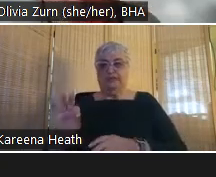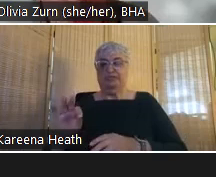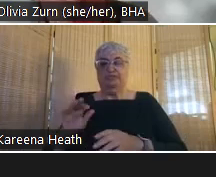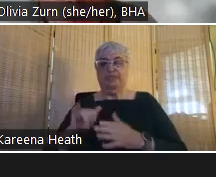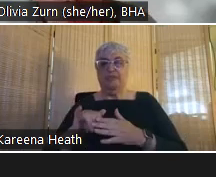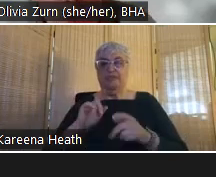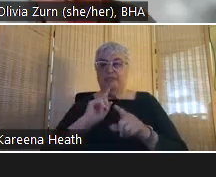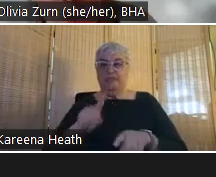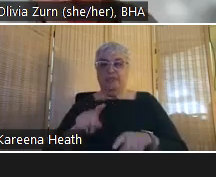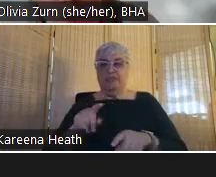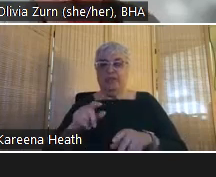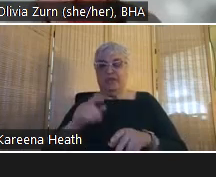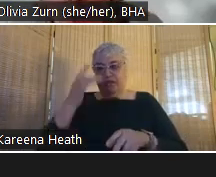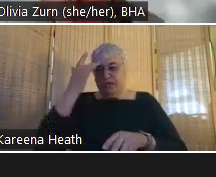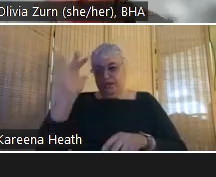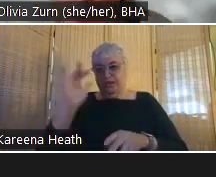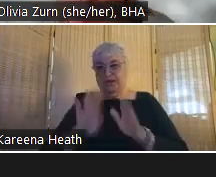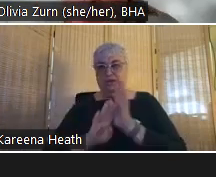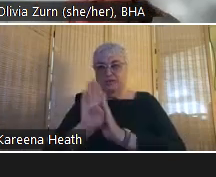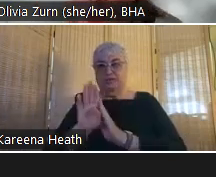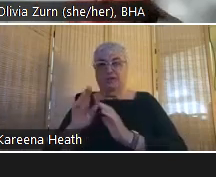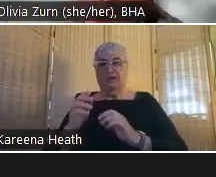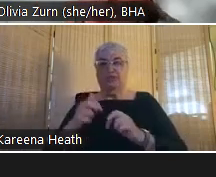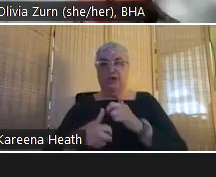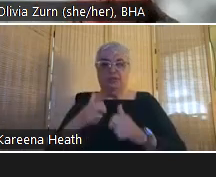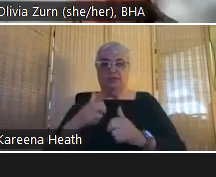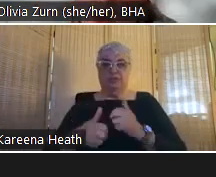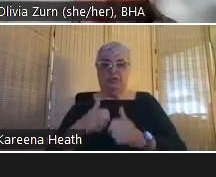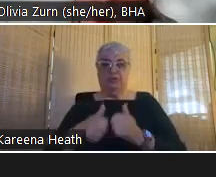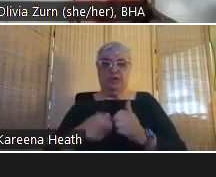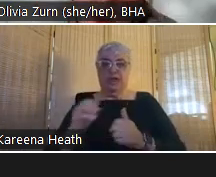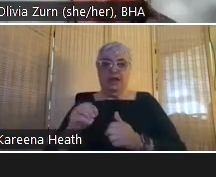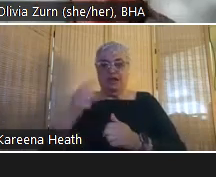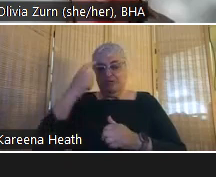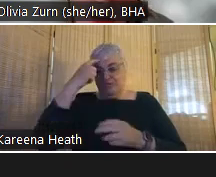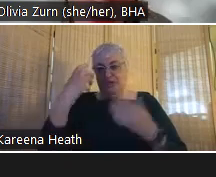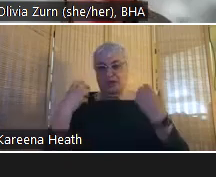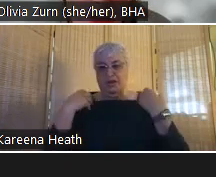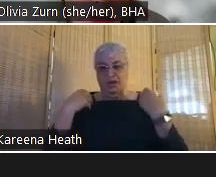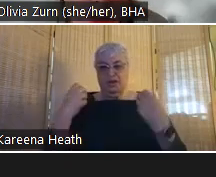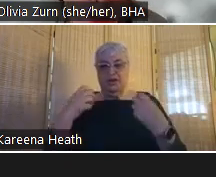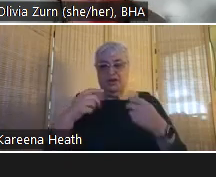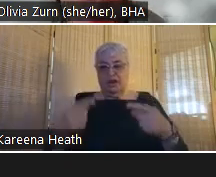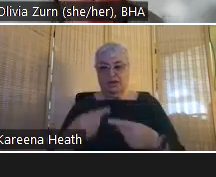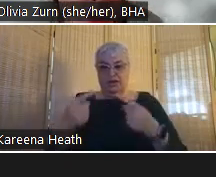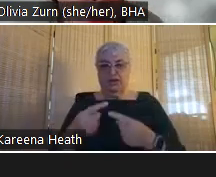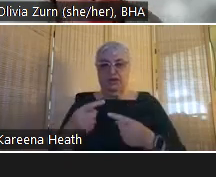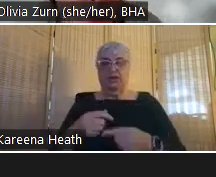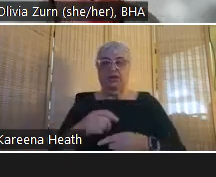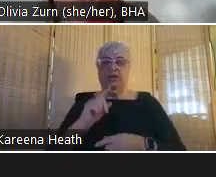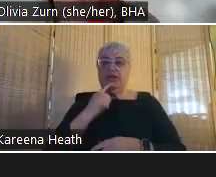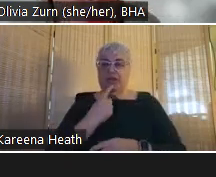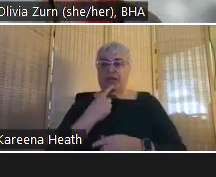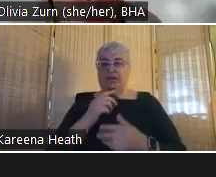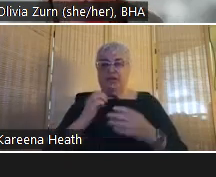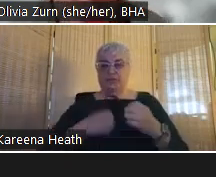with intellectual developmental disabilities, traumatic brain injury, severe mental illness, serious emotional